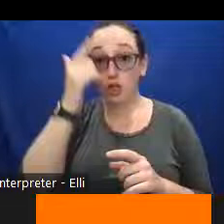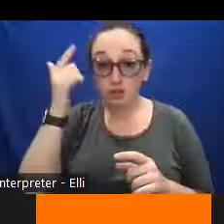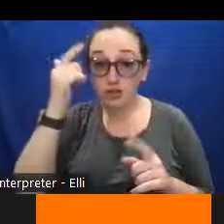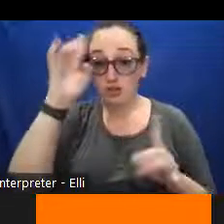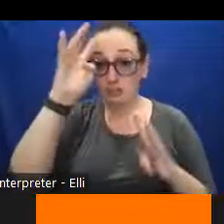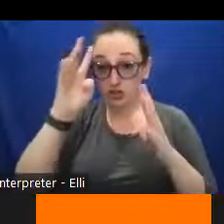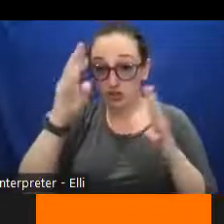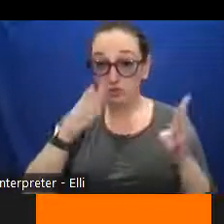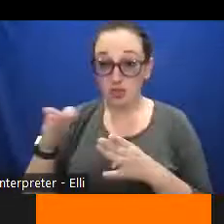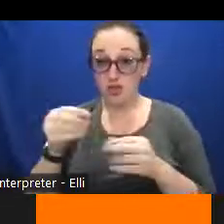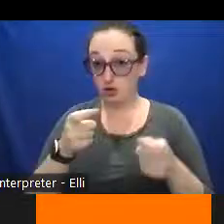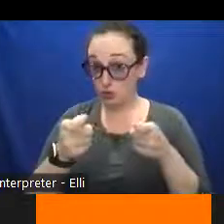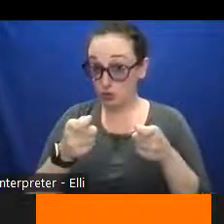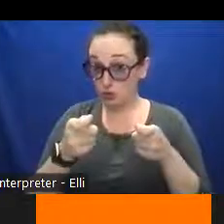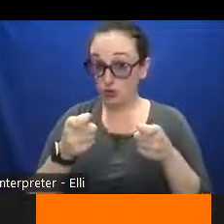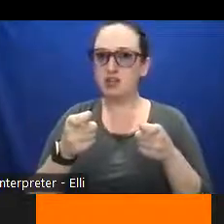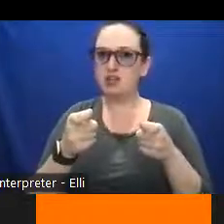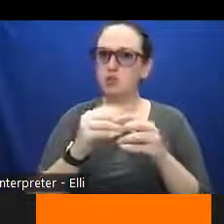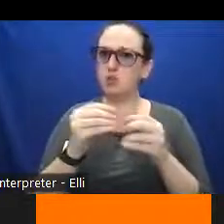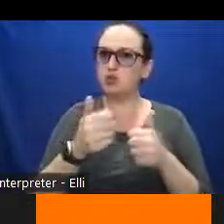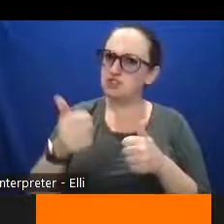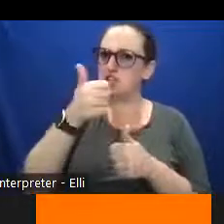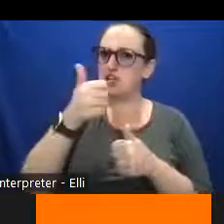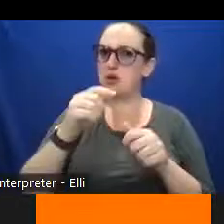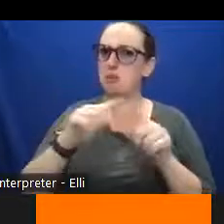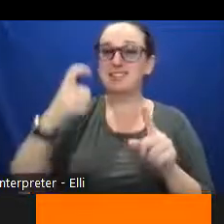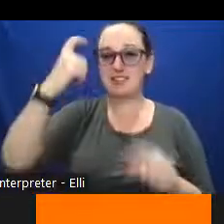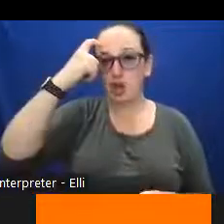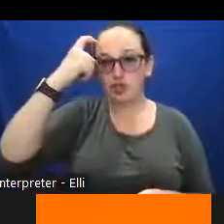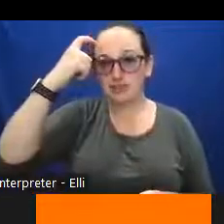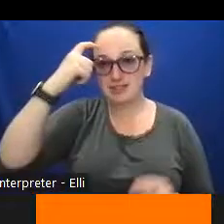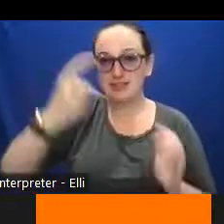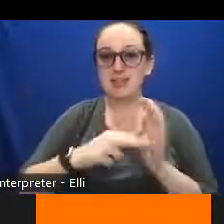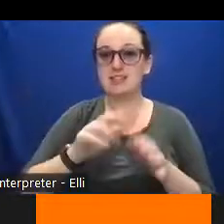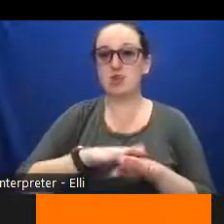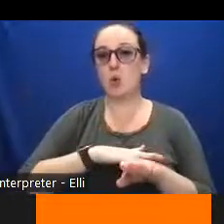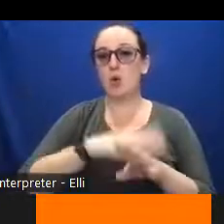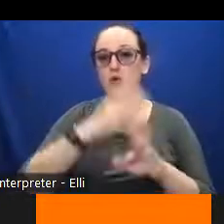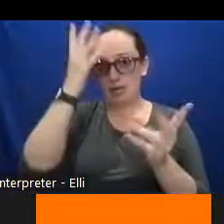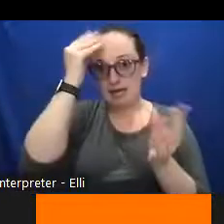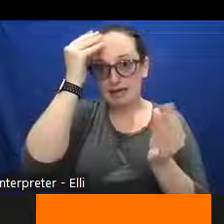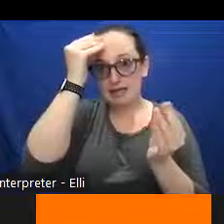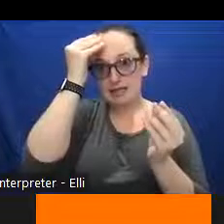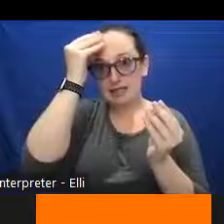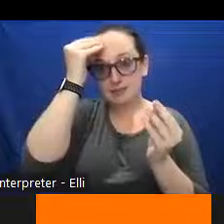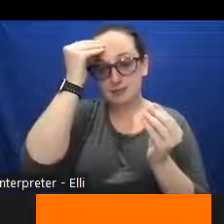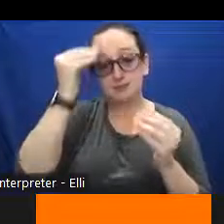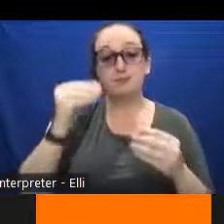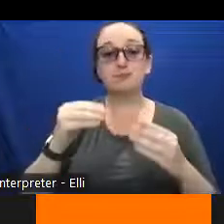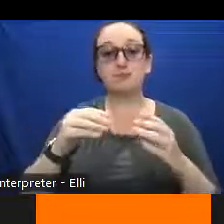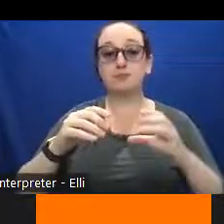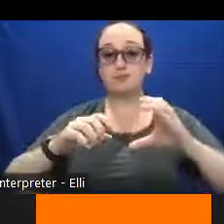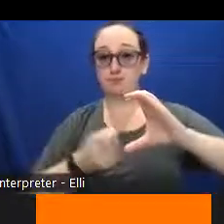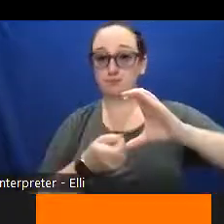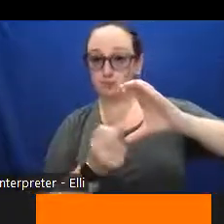more sophisticated, but because it's conscious, it's slower than the older parts of the brain. The amygdala is a key part of